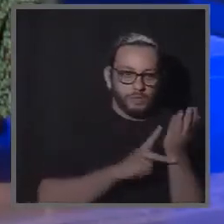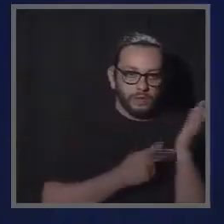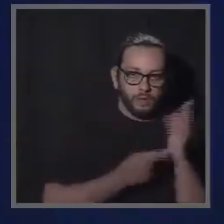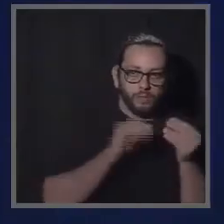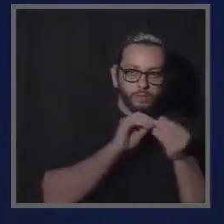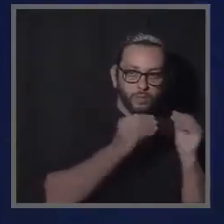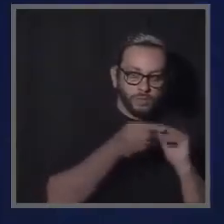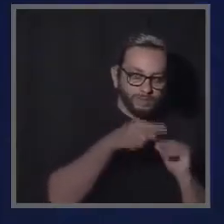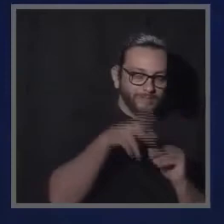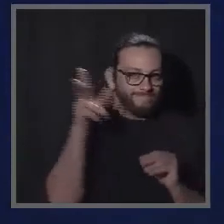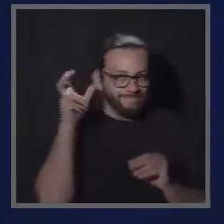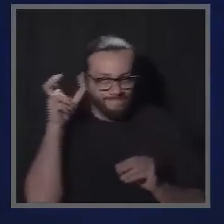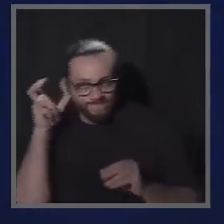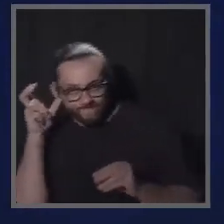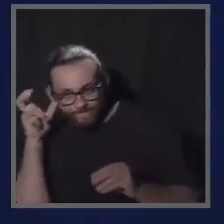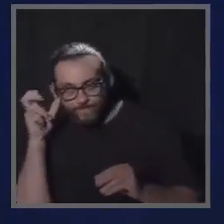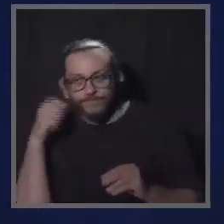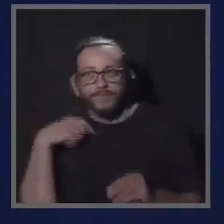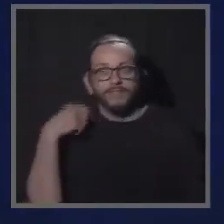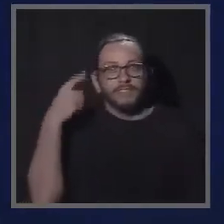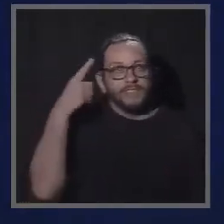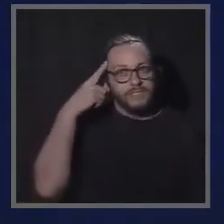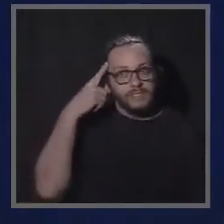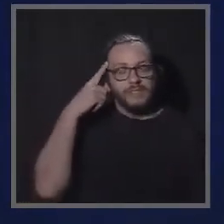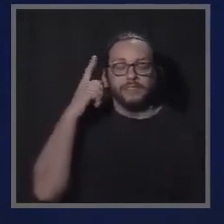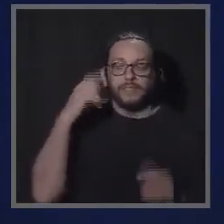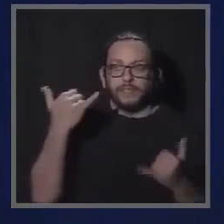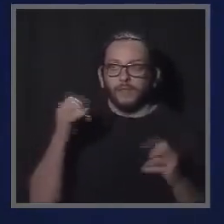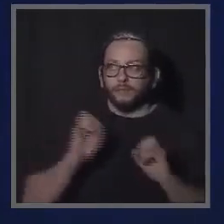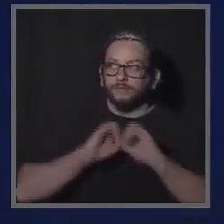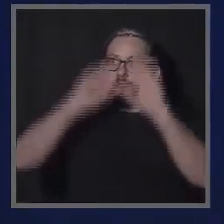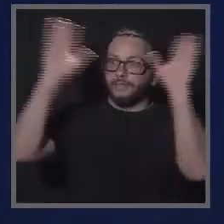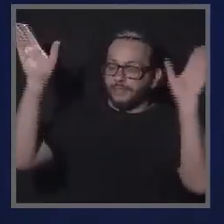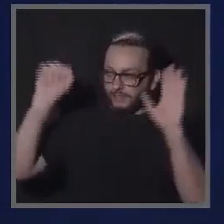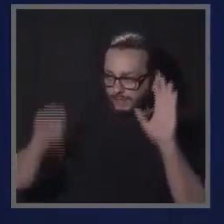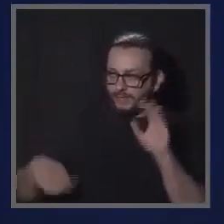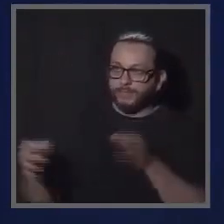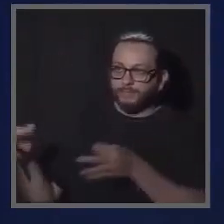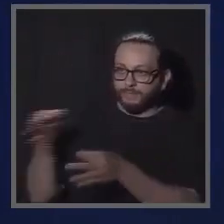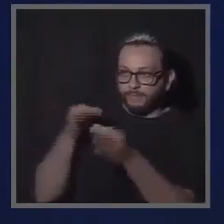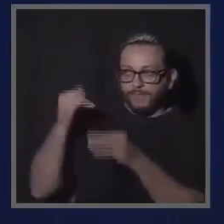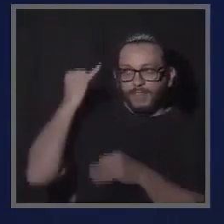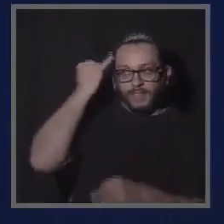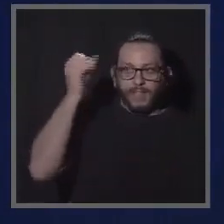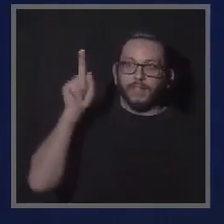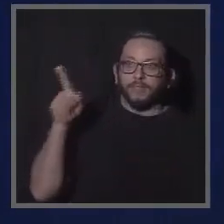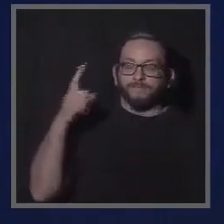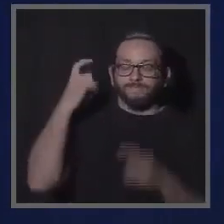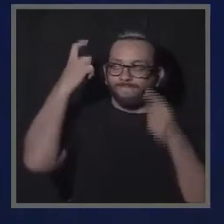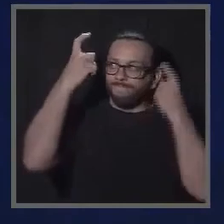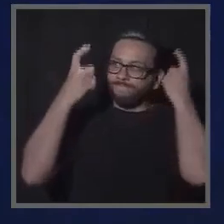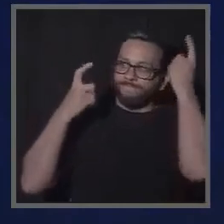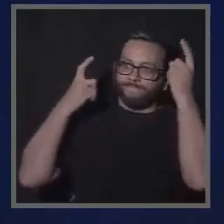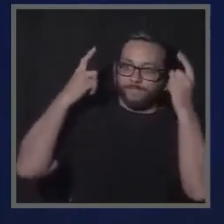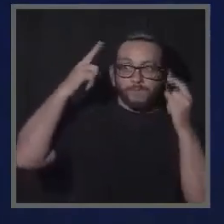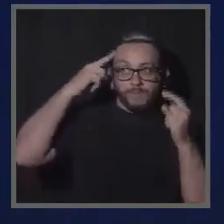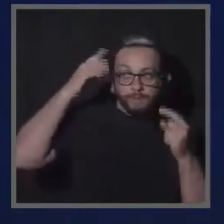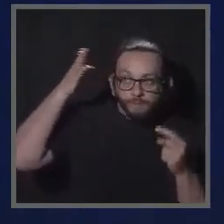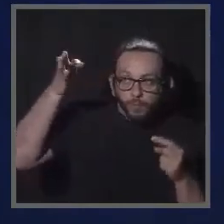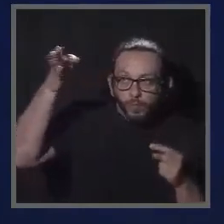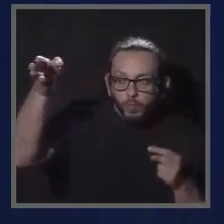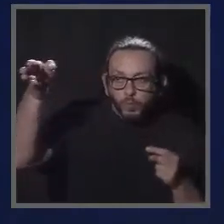I think you made your point very clear, and in this idea of thinking about the future and bringing